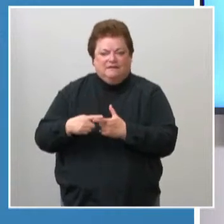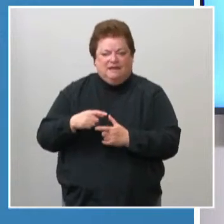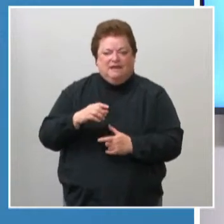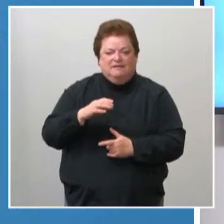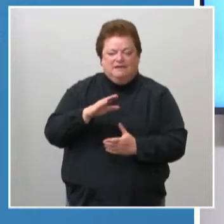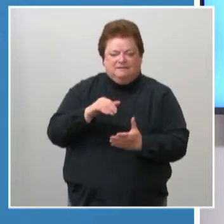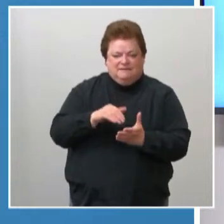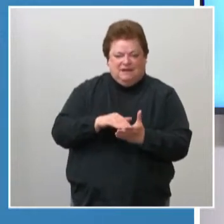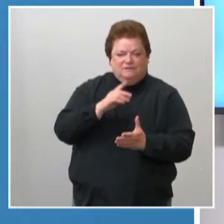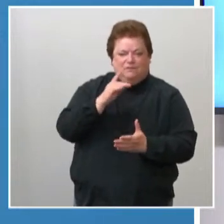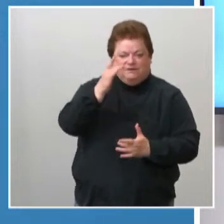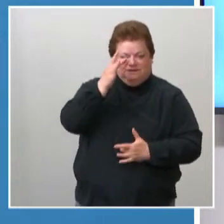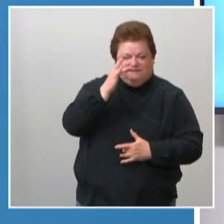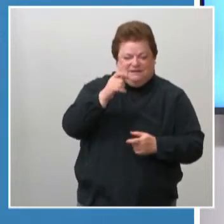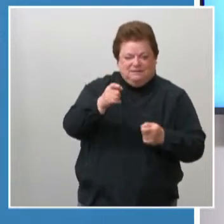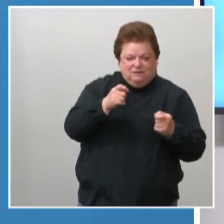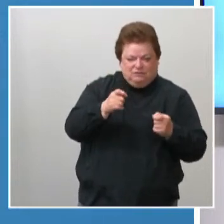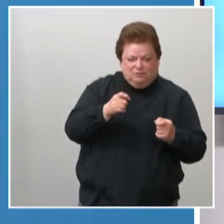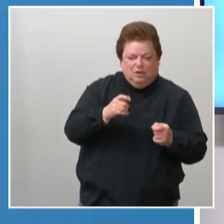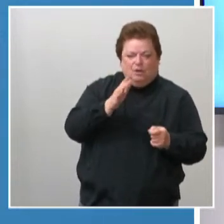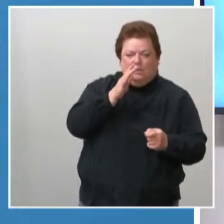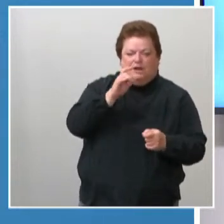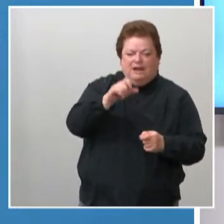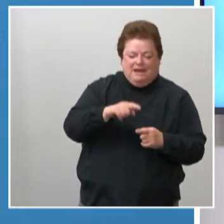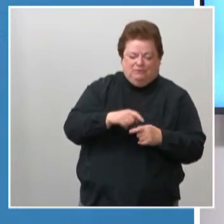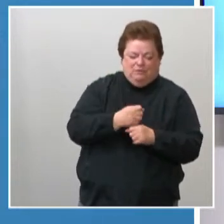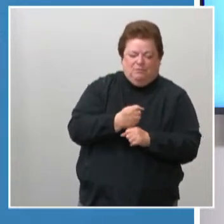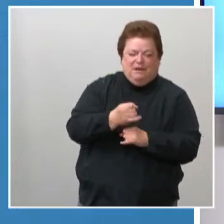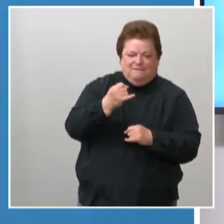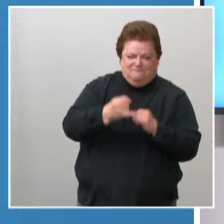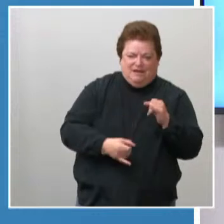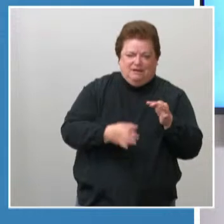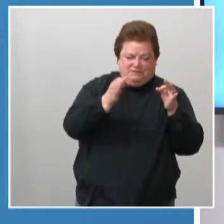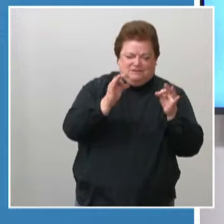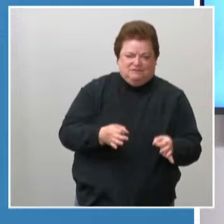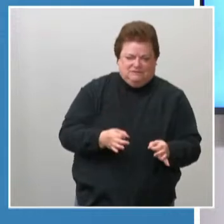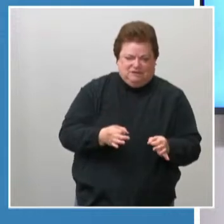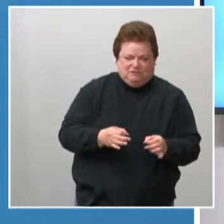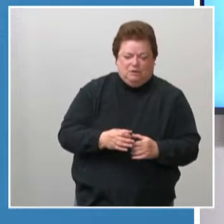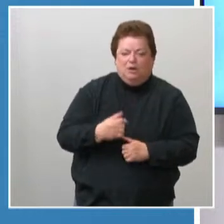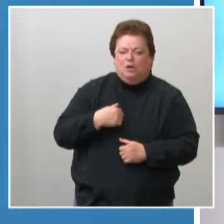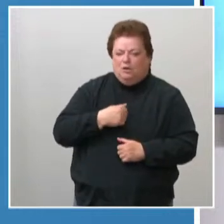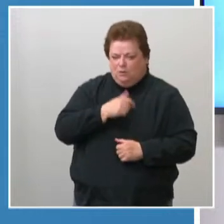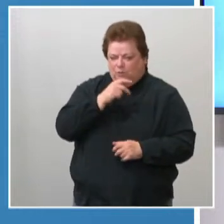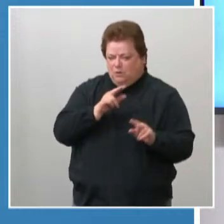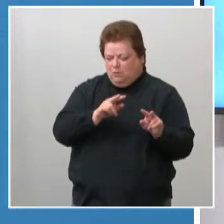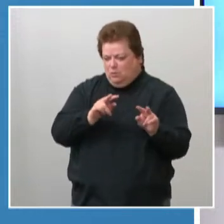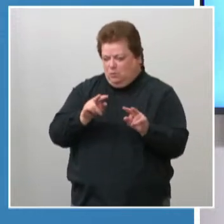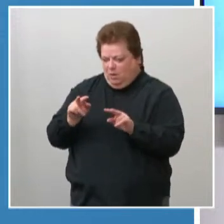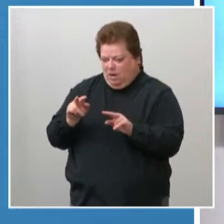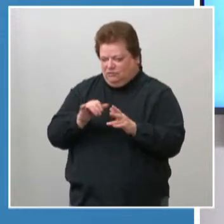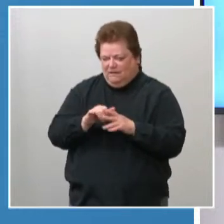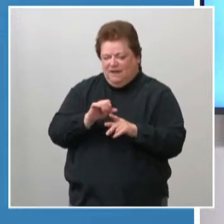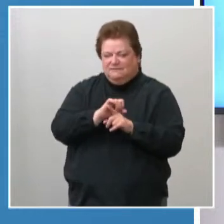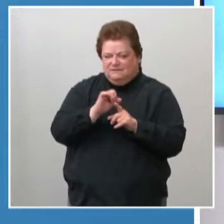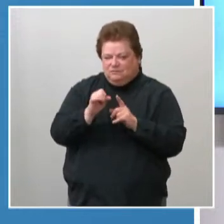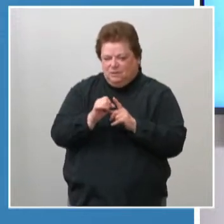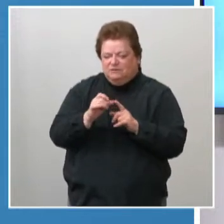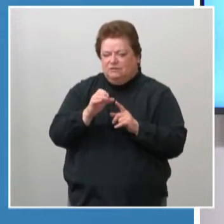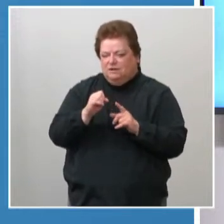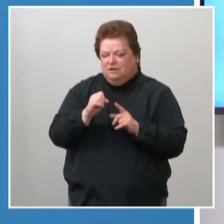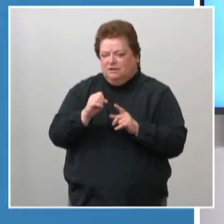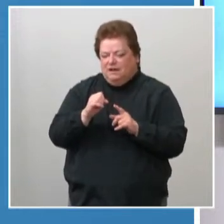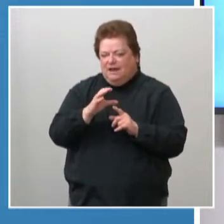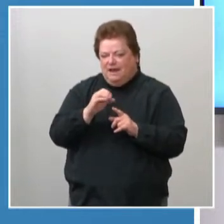for Disease Control and Prevention would make the final decision. We'll be monitoring this situation very